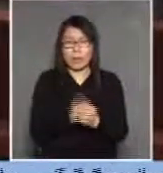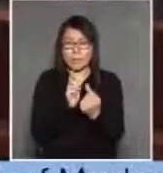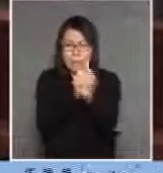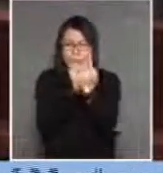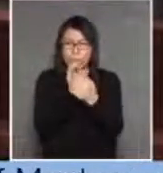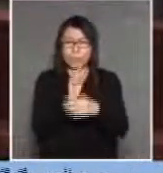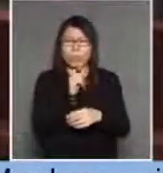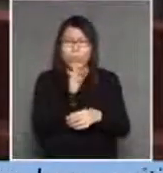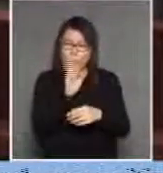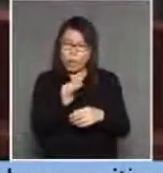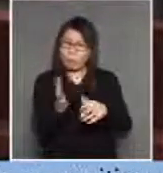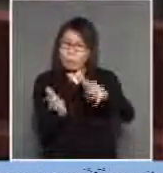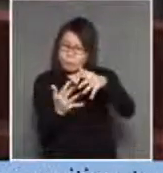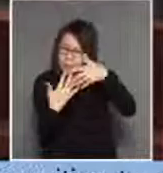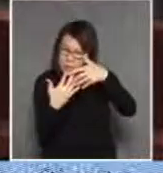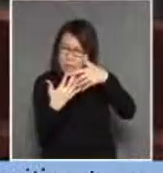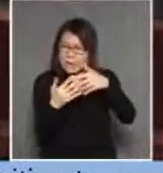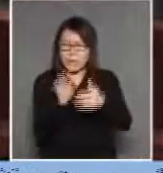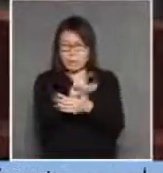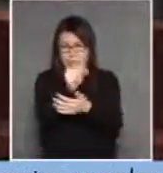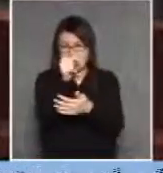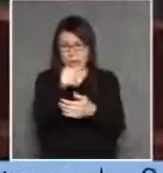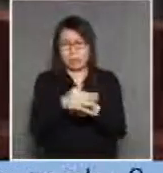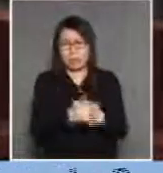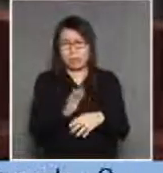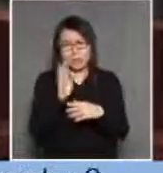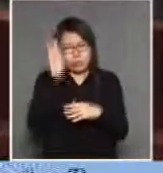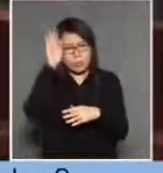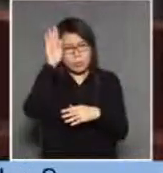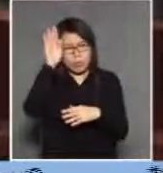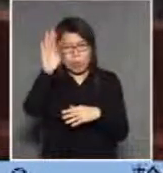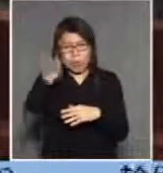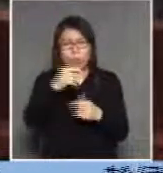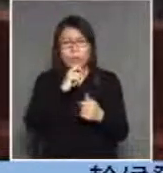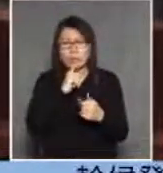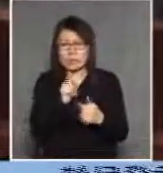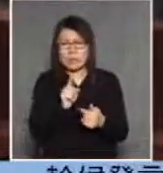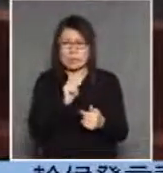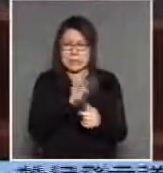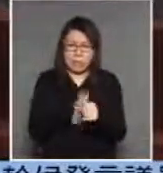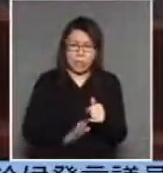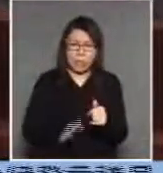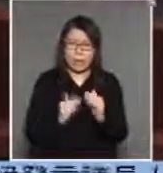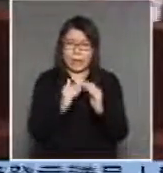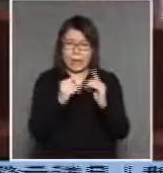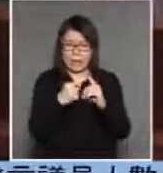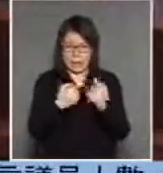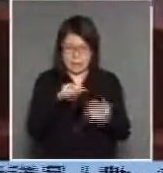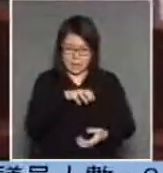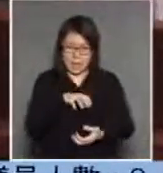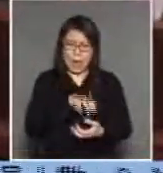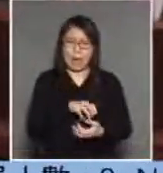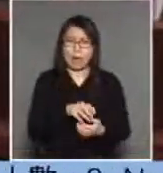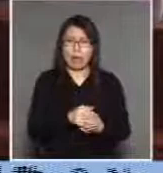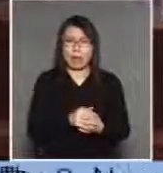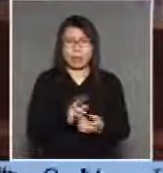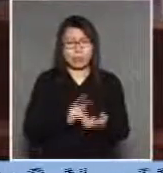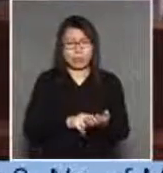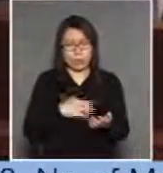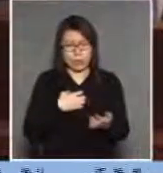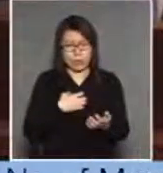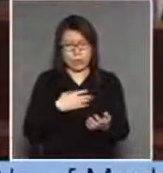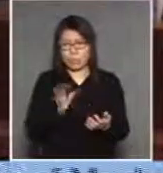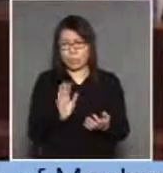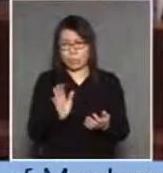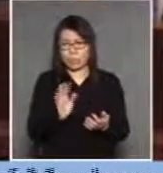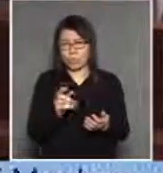be injured and they would face 10-year imprisonment, and that would harm their future, that would put pressure on their family